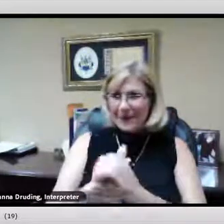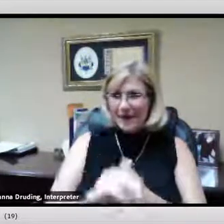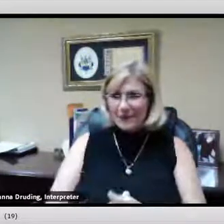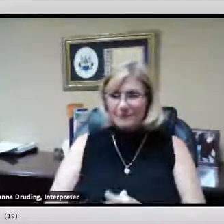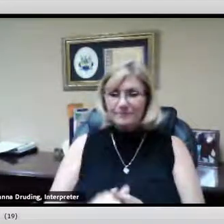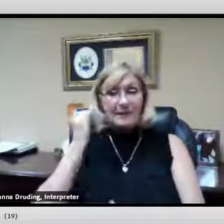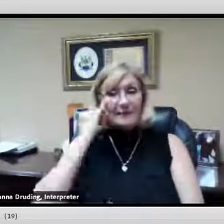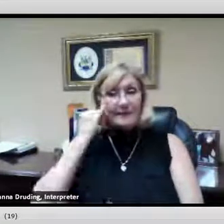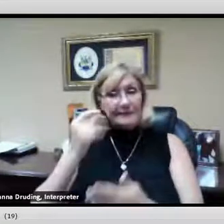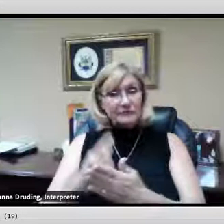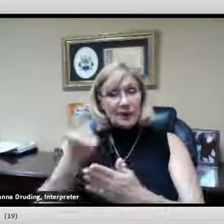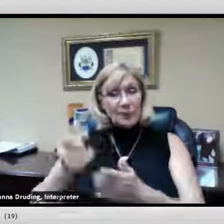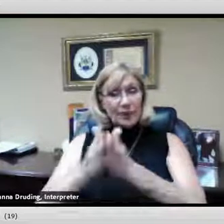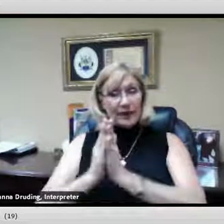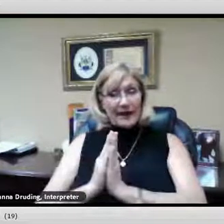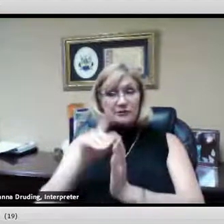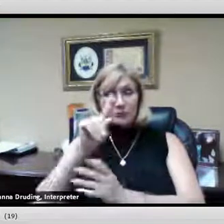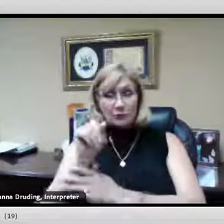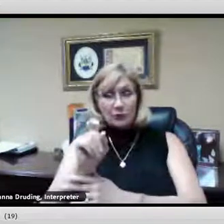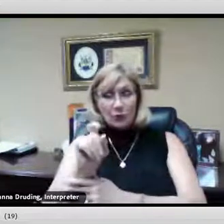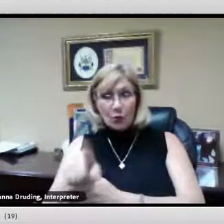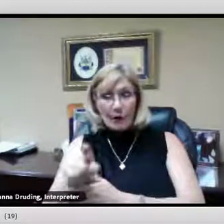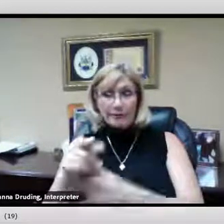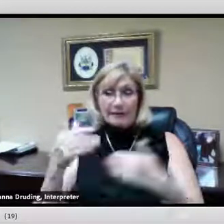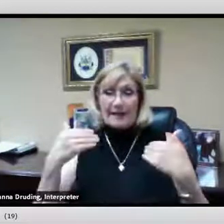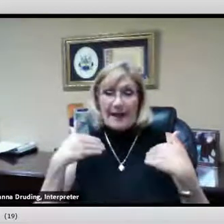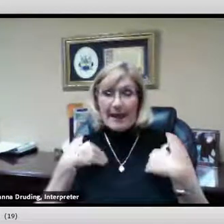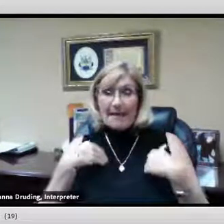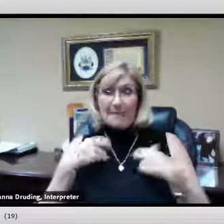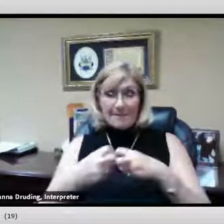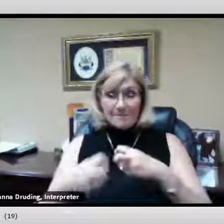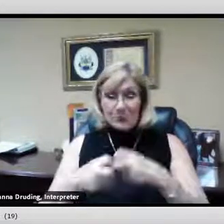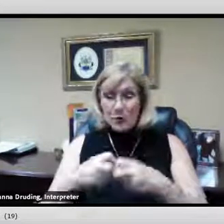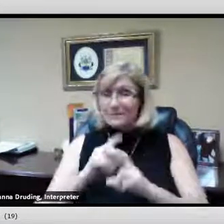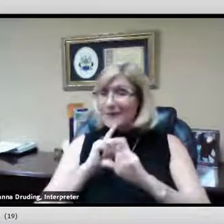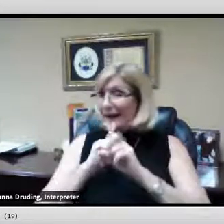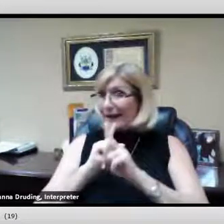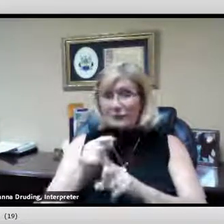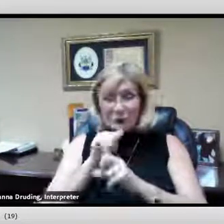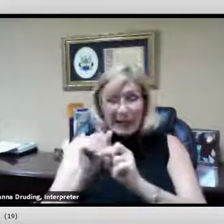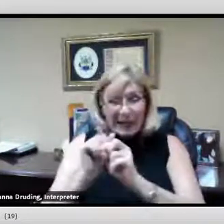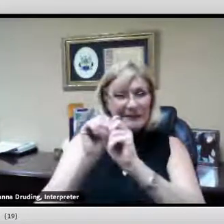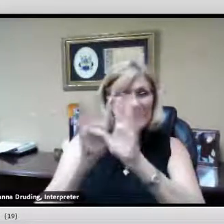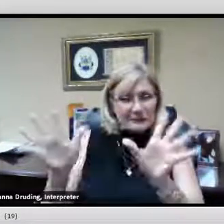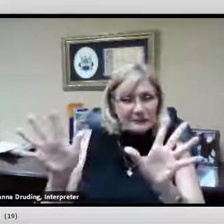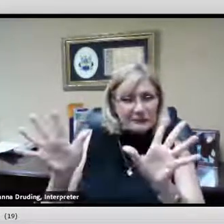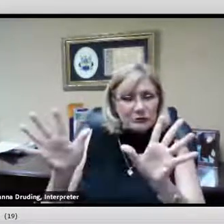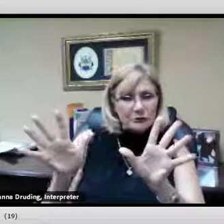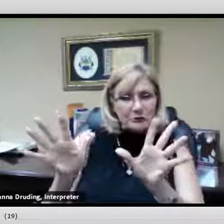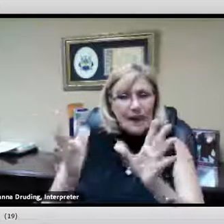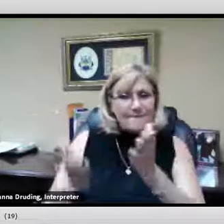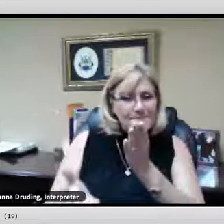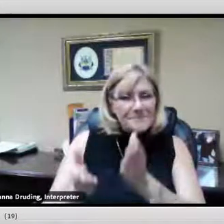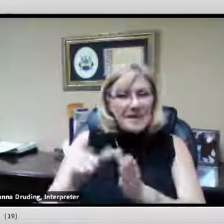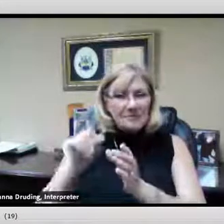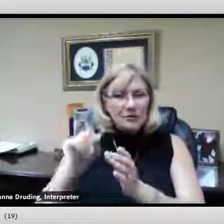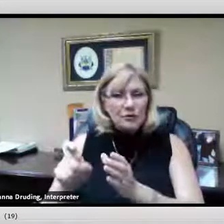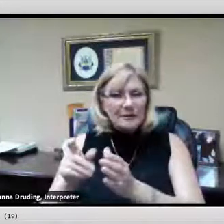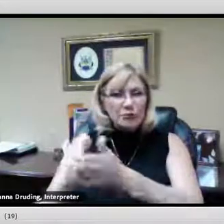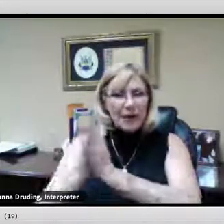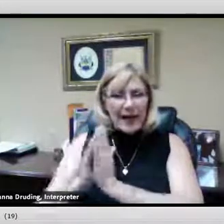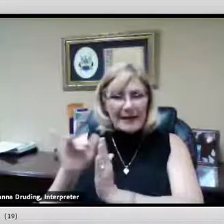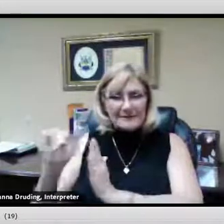If somebody asks you a question, has a problem, and the answer isn't clear to you immediately, you're going to have to ask that person for